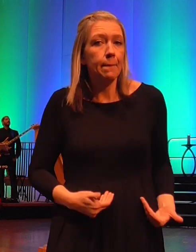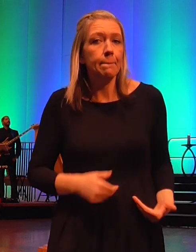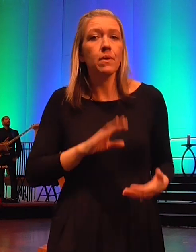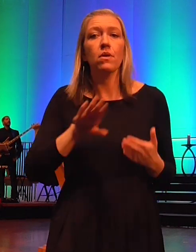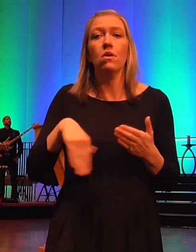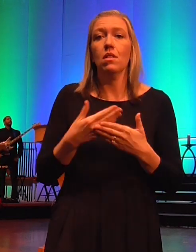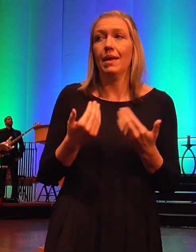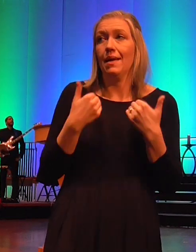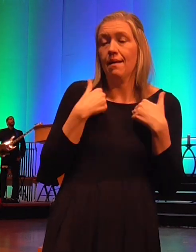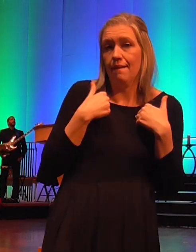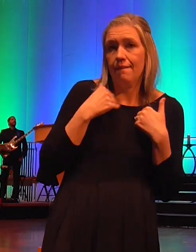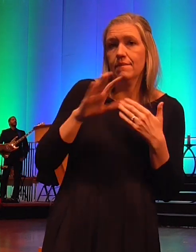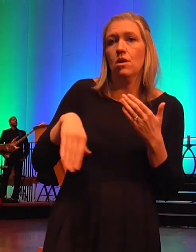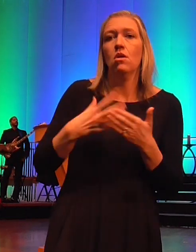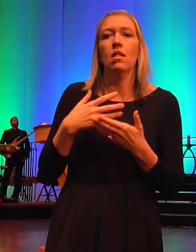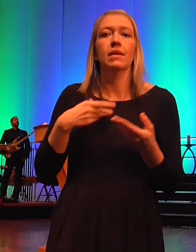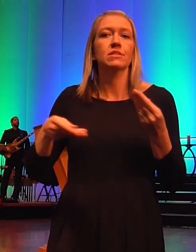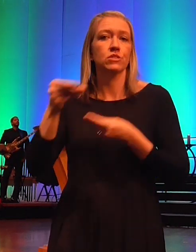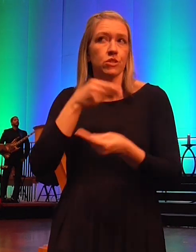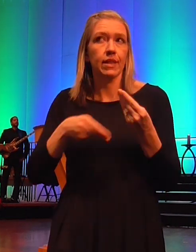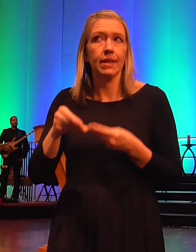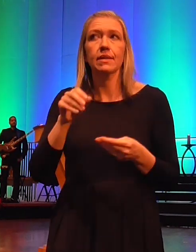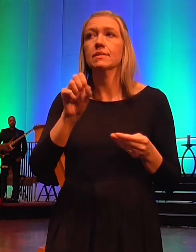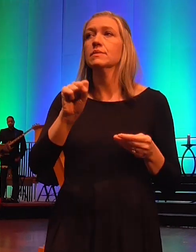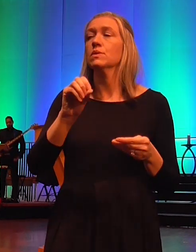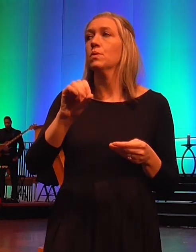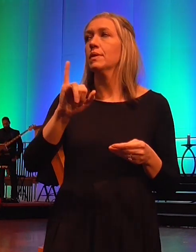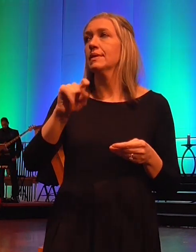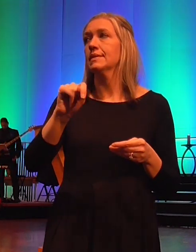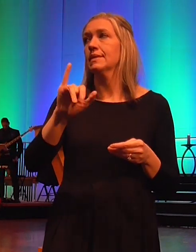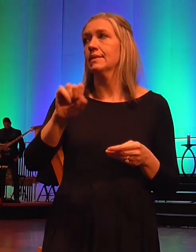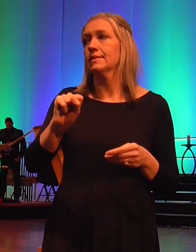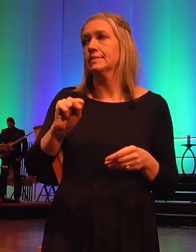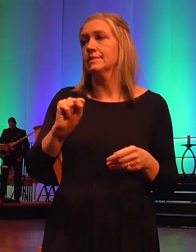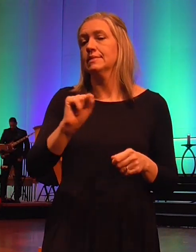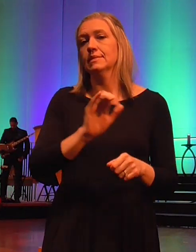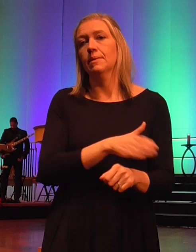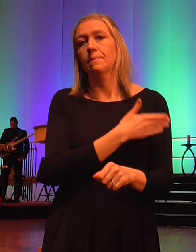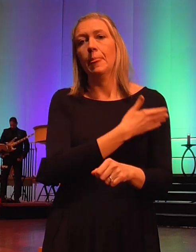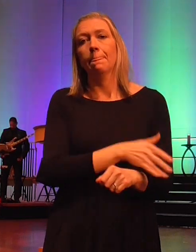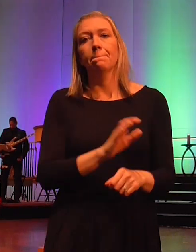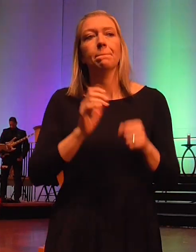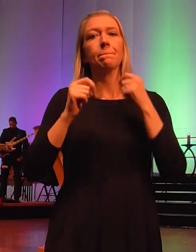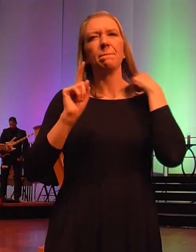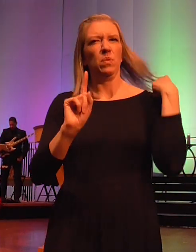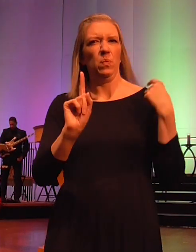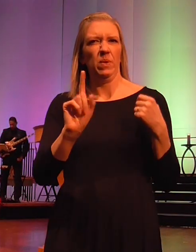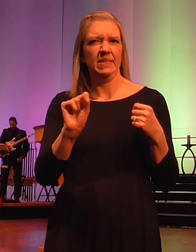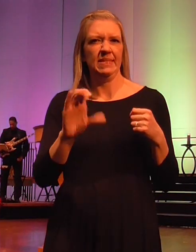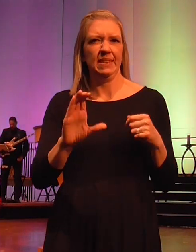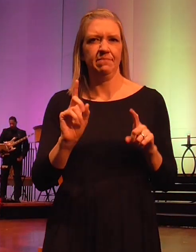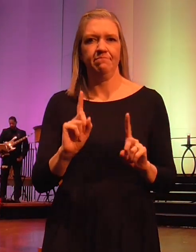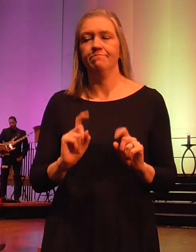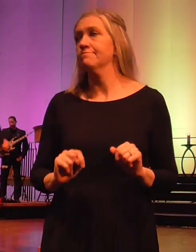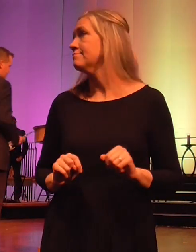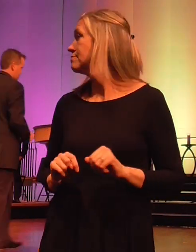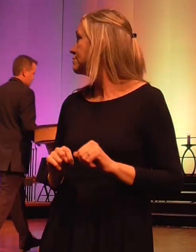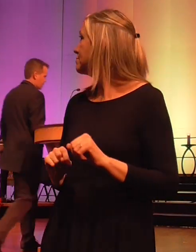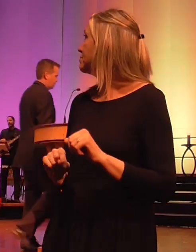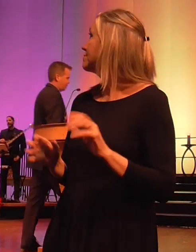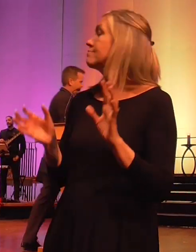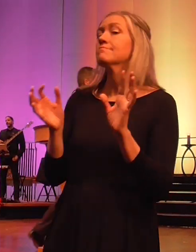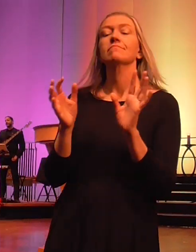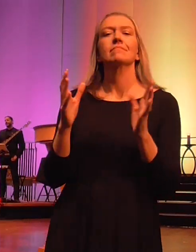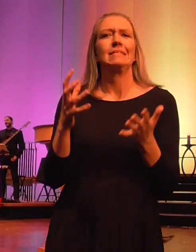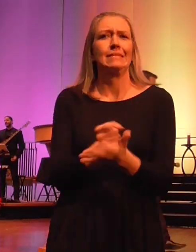have, and all that I circulate. And so it is. 1 second, Michael. I just want to